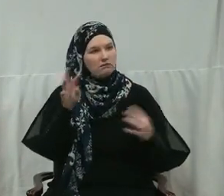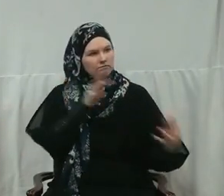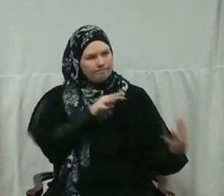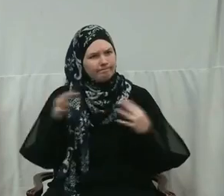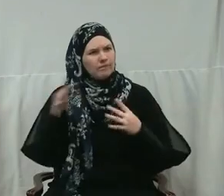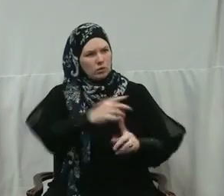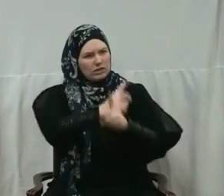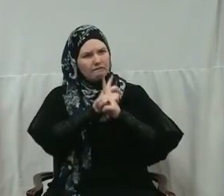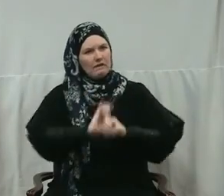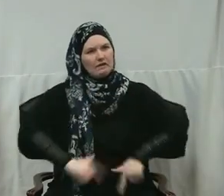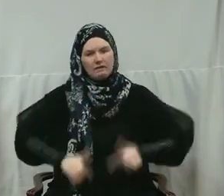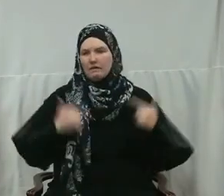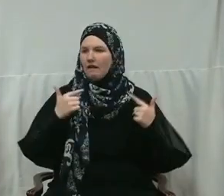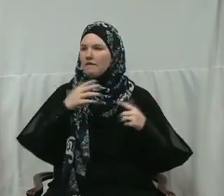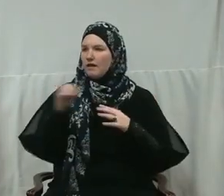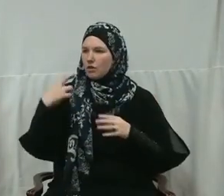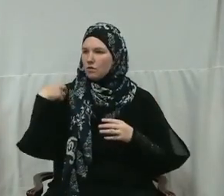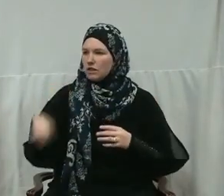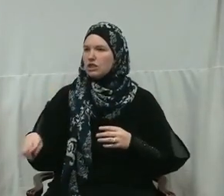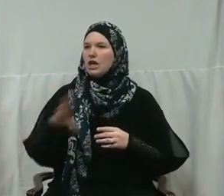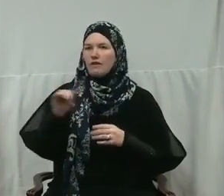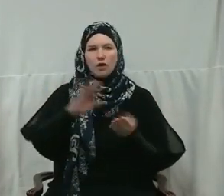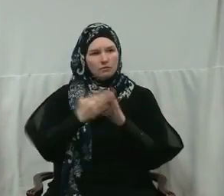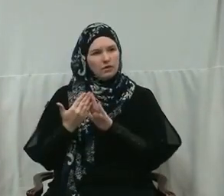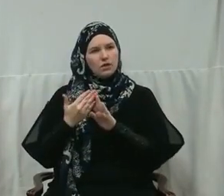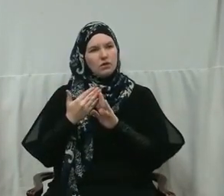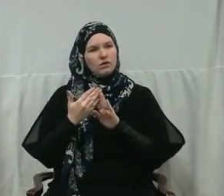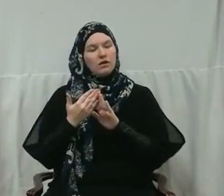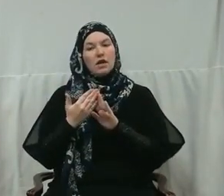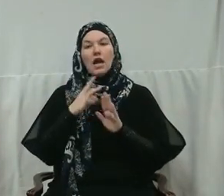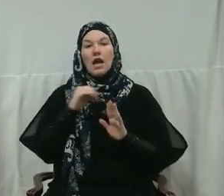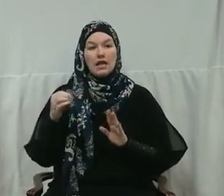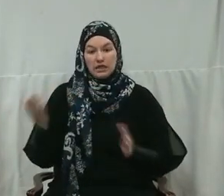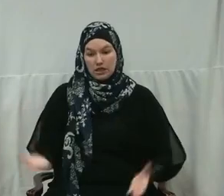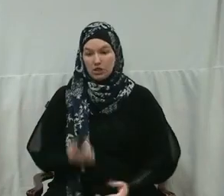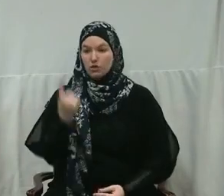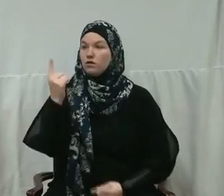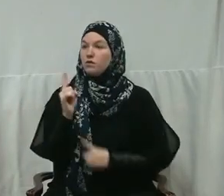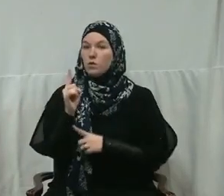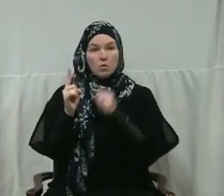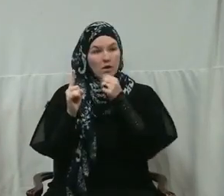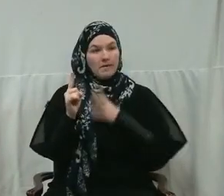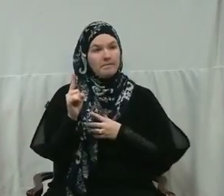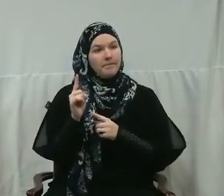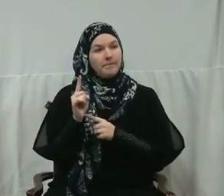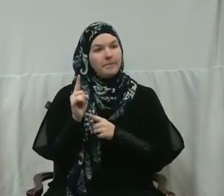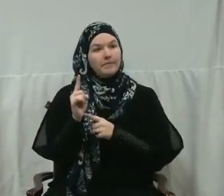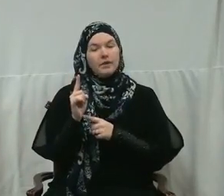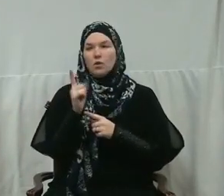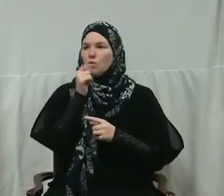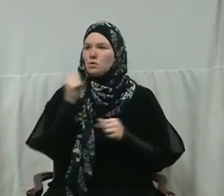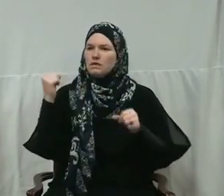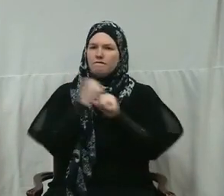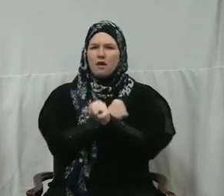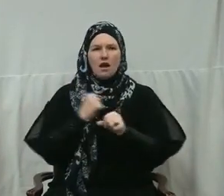life and their religion and their community. And here was a woman that was